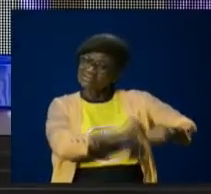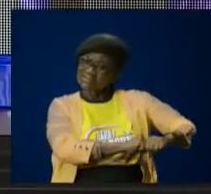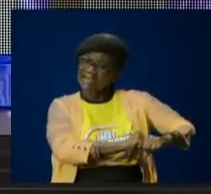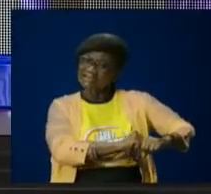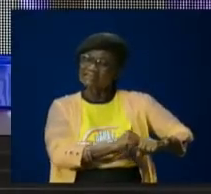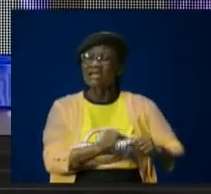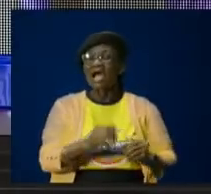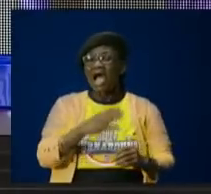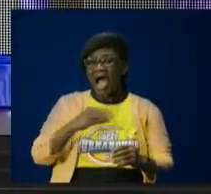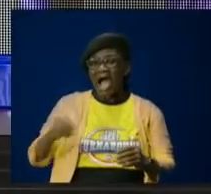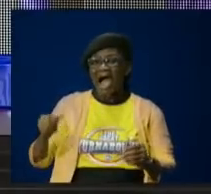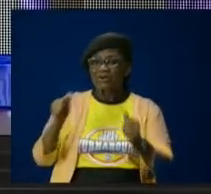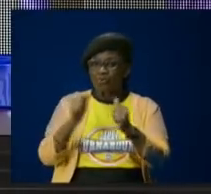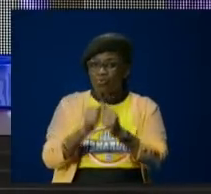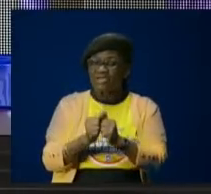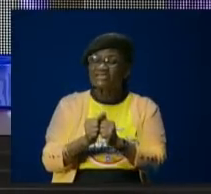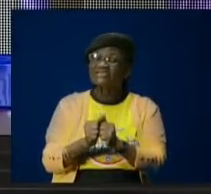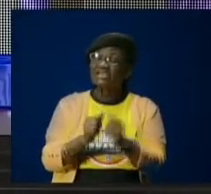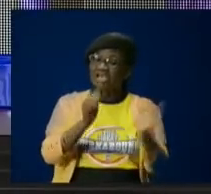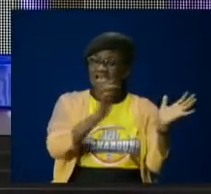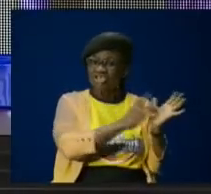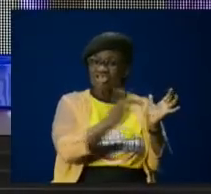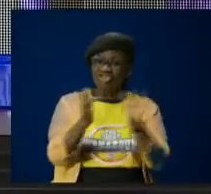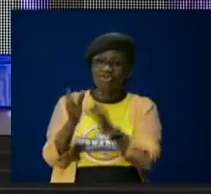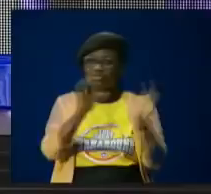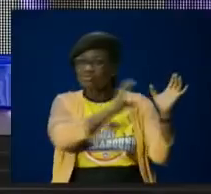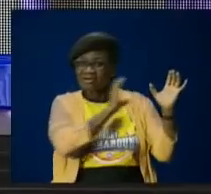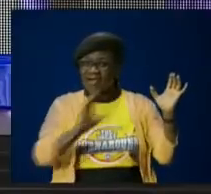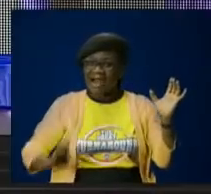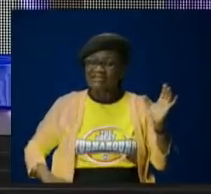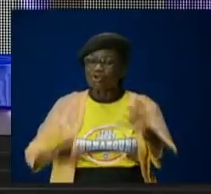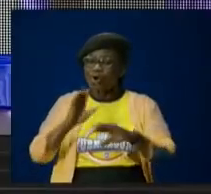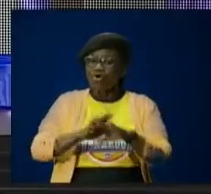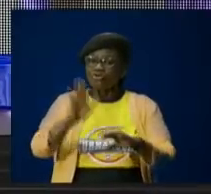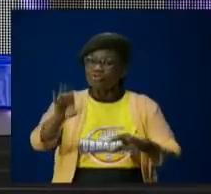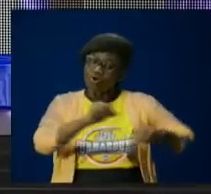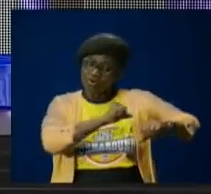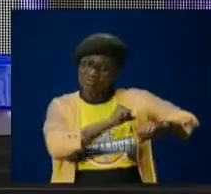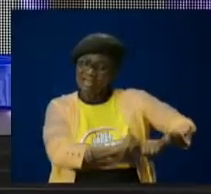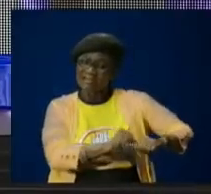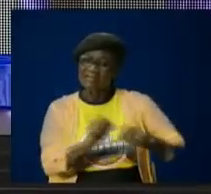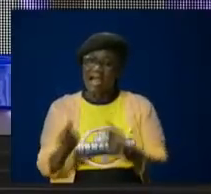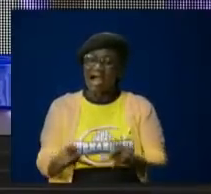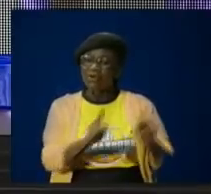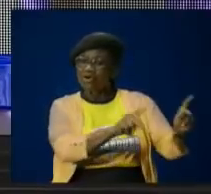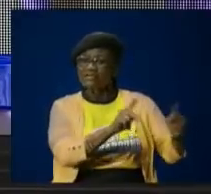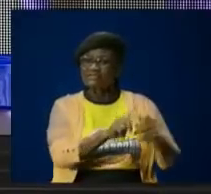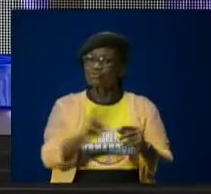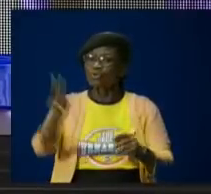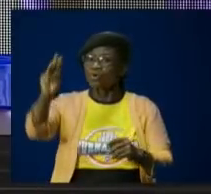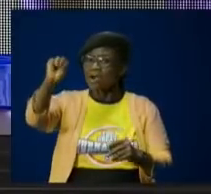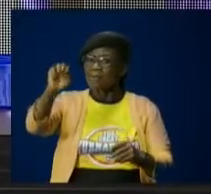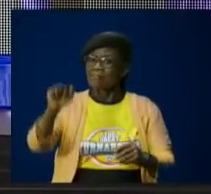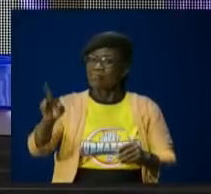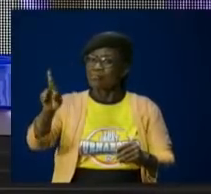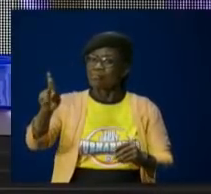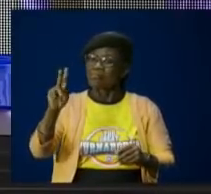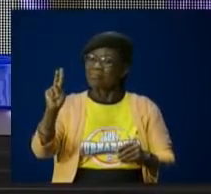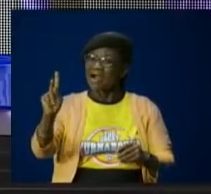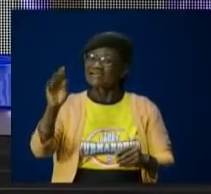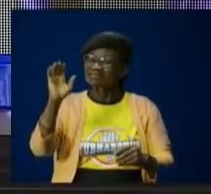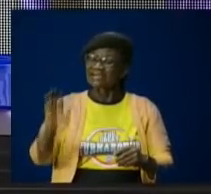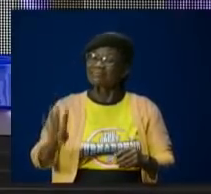And with Jesus Christ on your side, according to Mark chapter 4, from